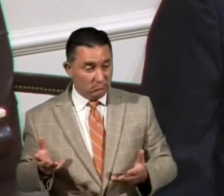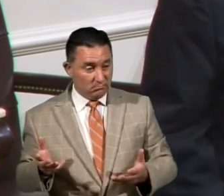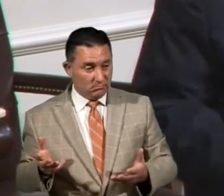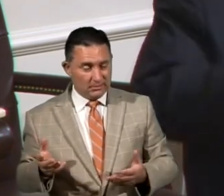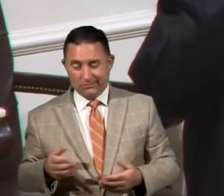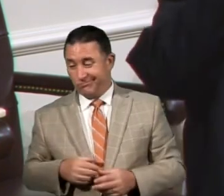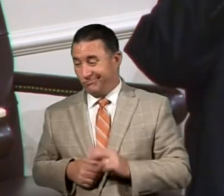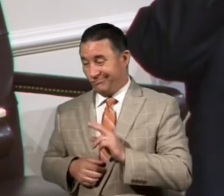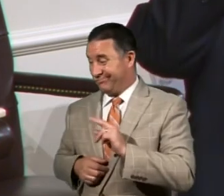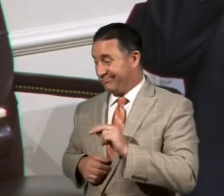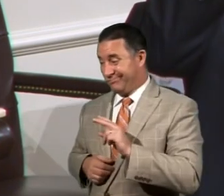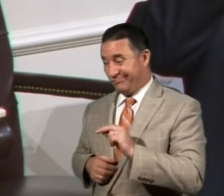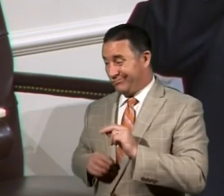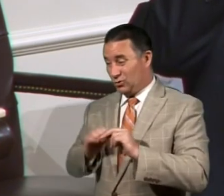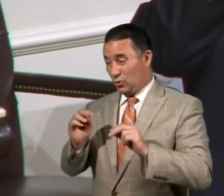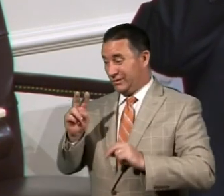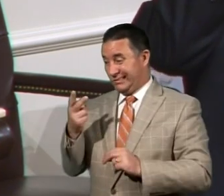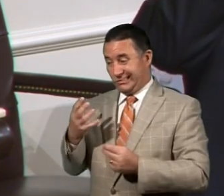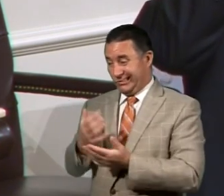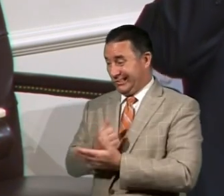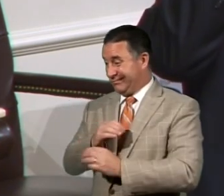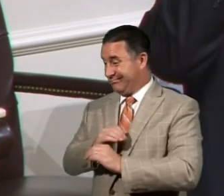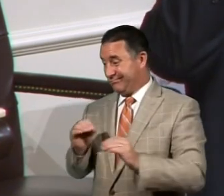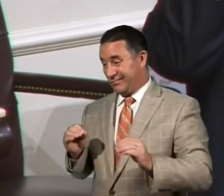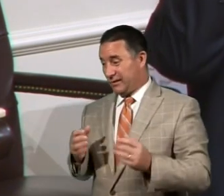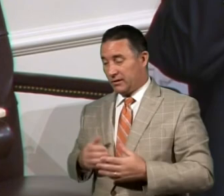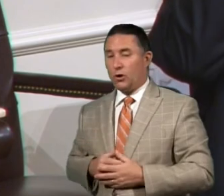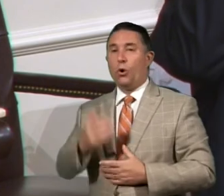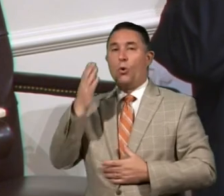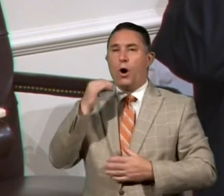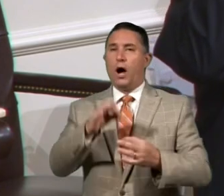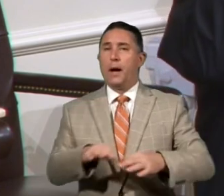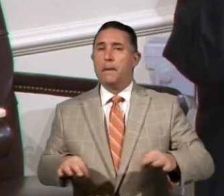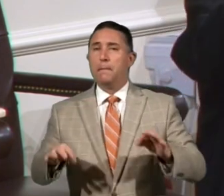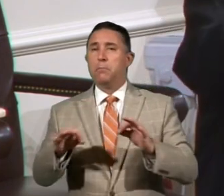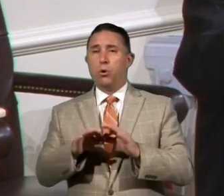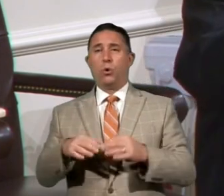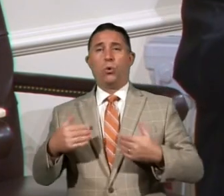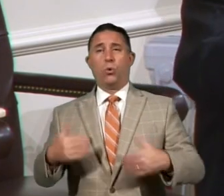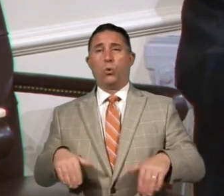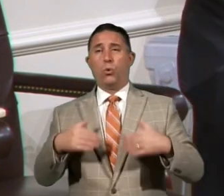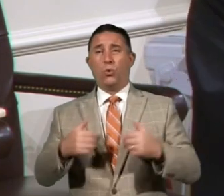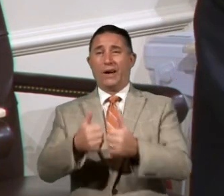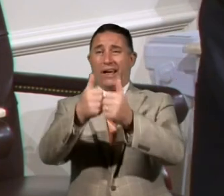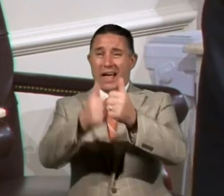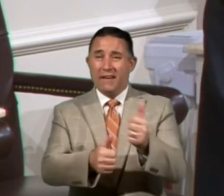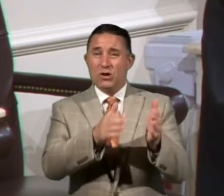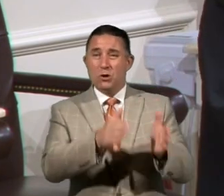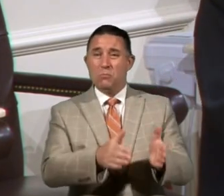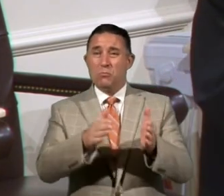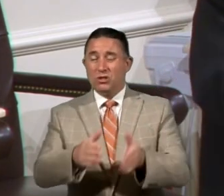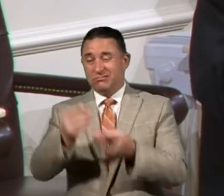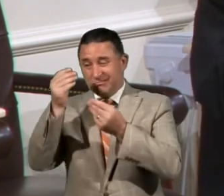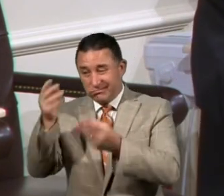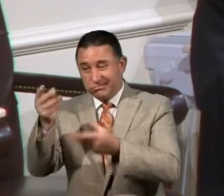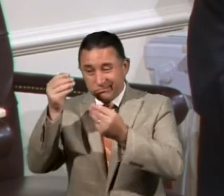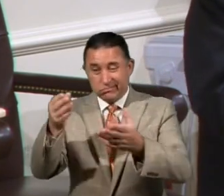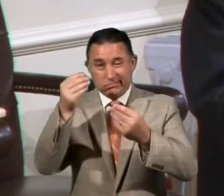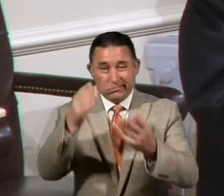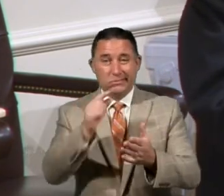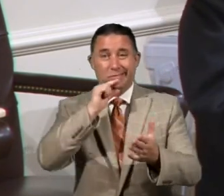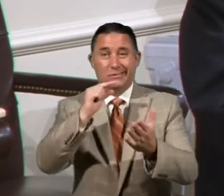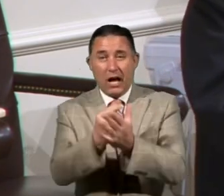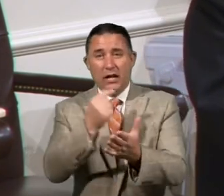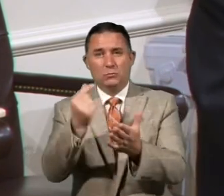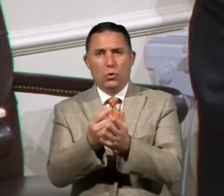I said, no, ma'am, there's not. That's why it's so pivotal that everybody knows the gospel.